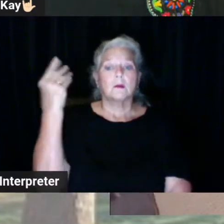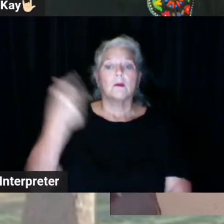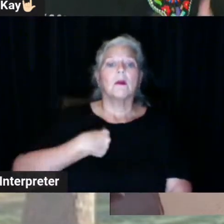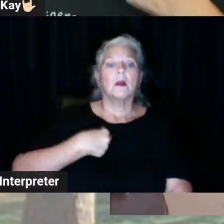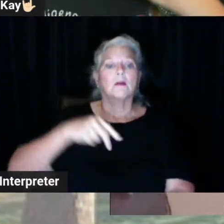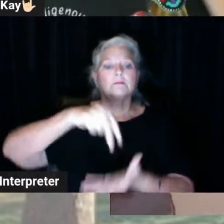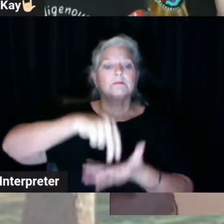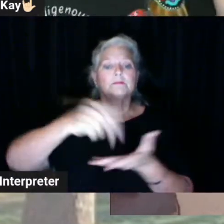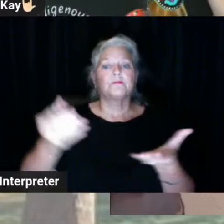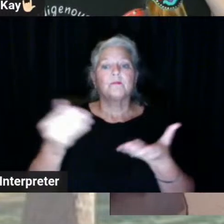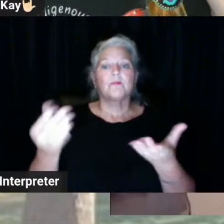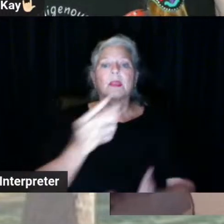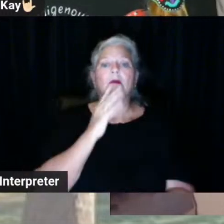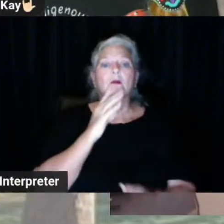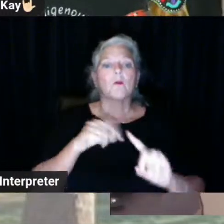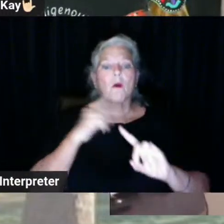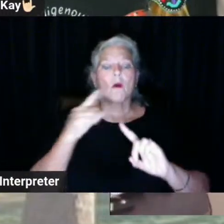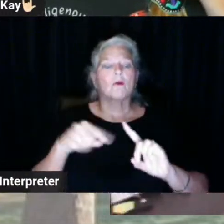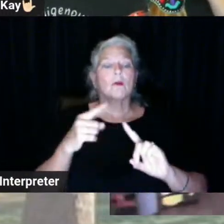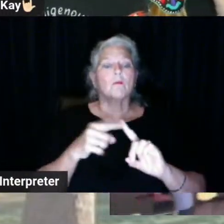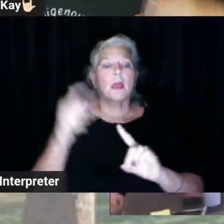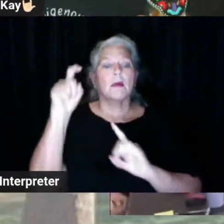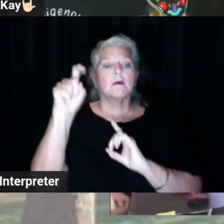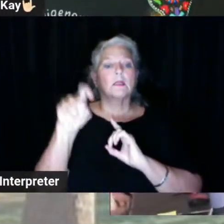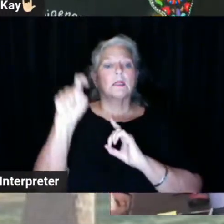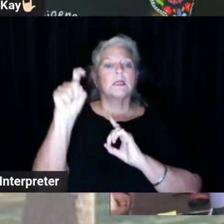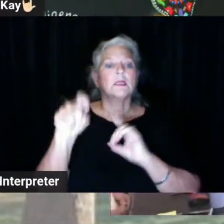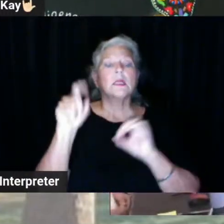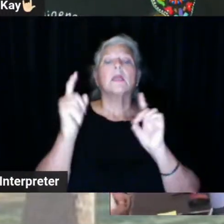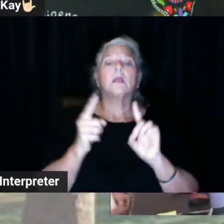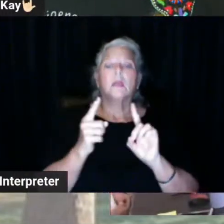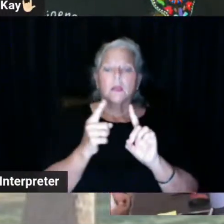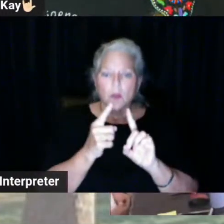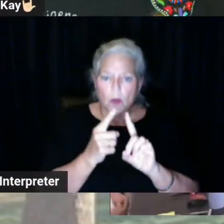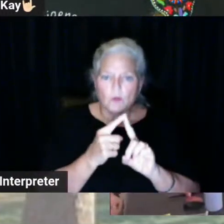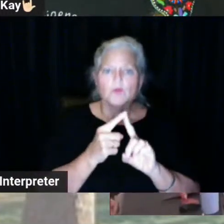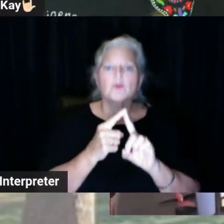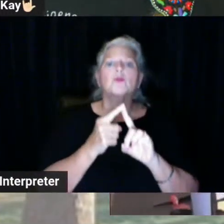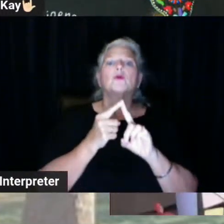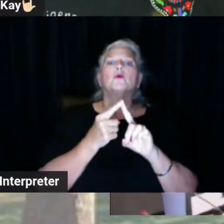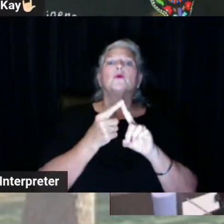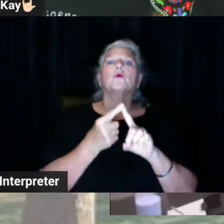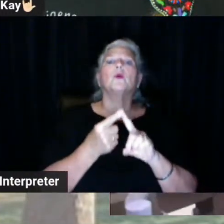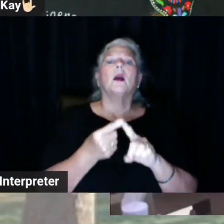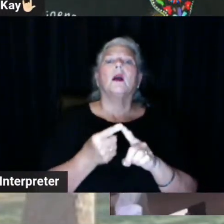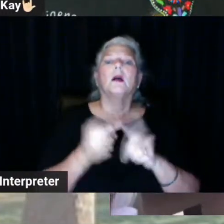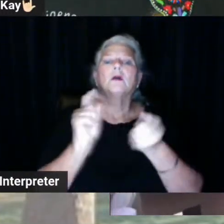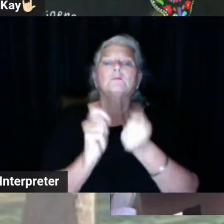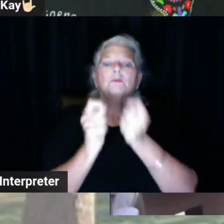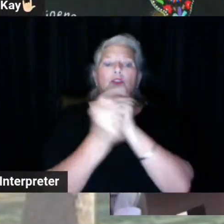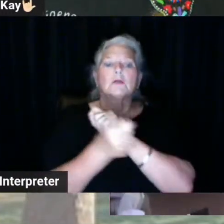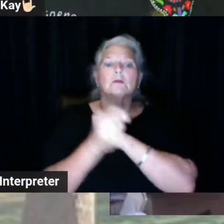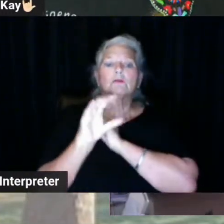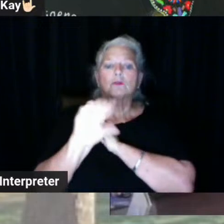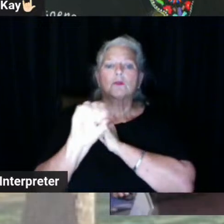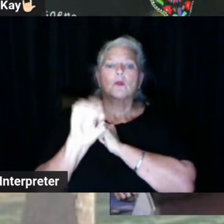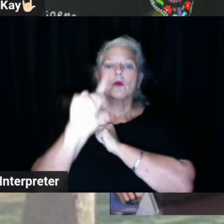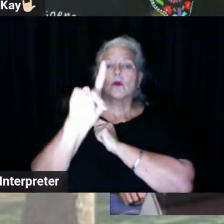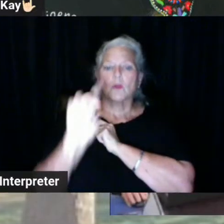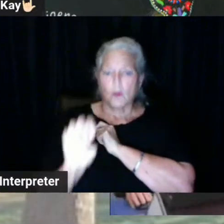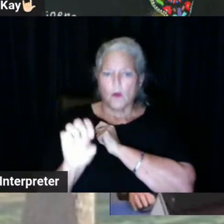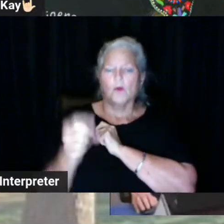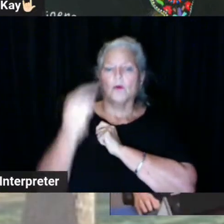Board's administrative code as it relates to standards, policies, and ethics of Select Board members. After submitting my comments,